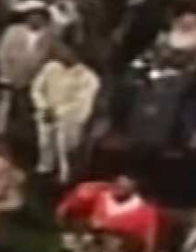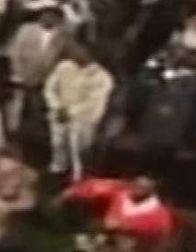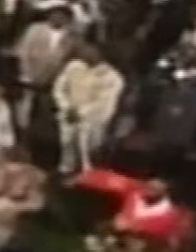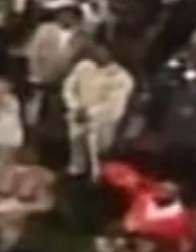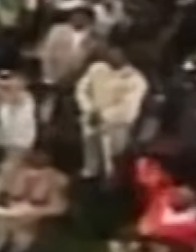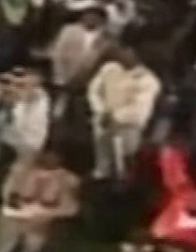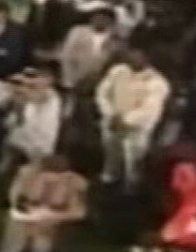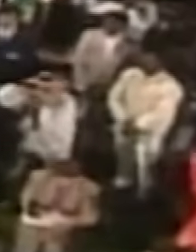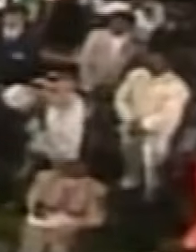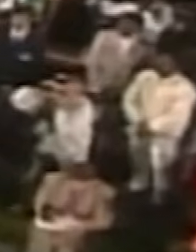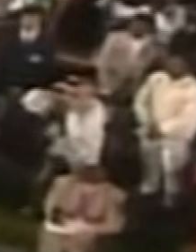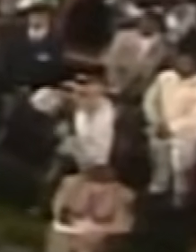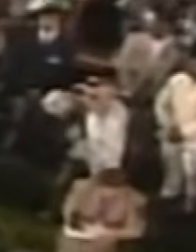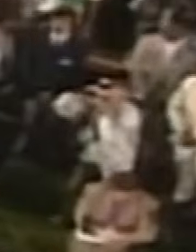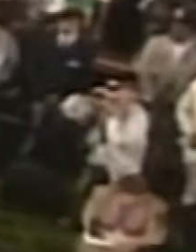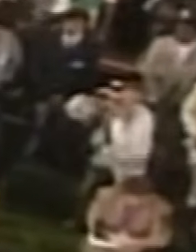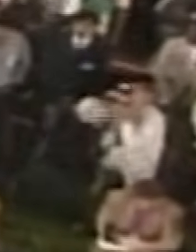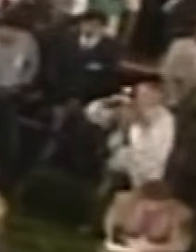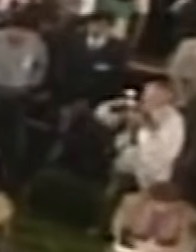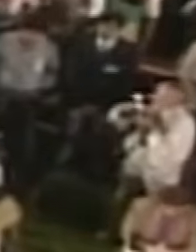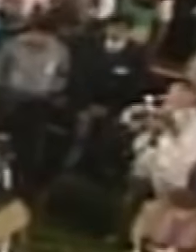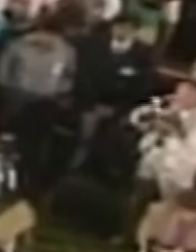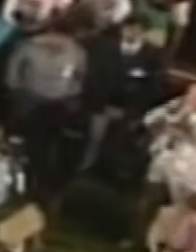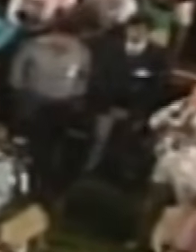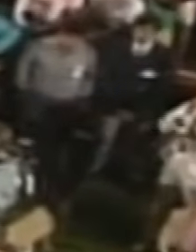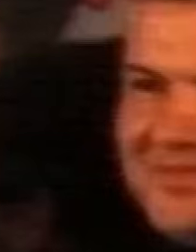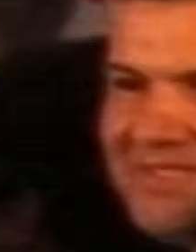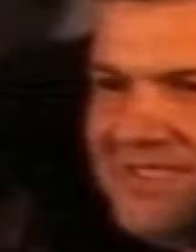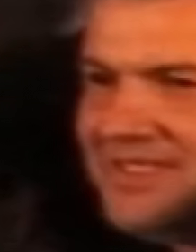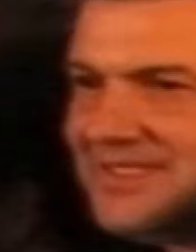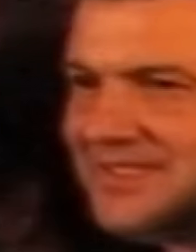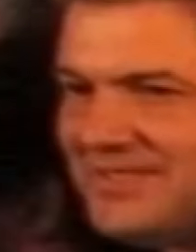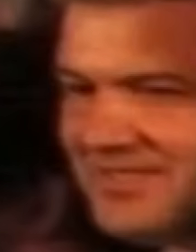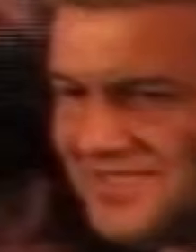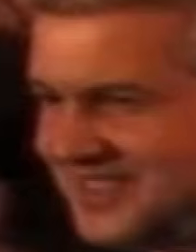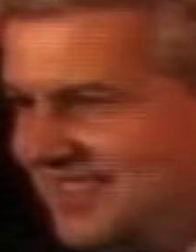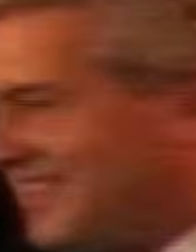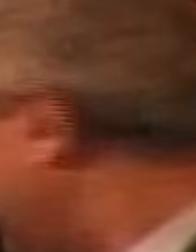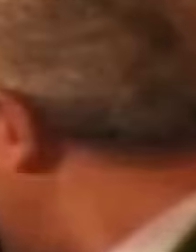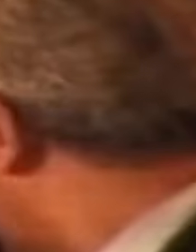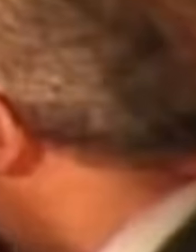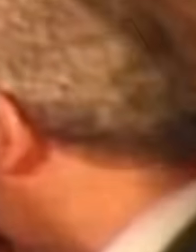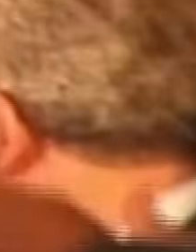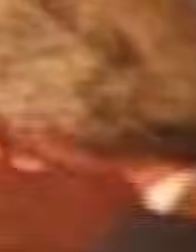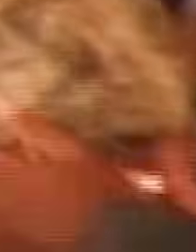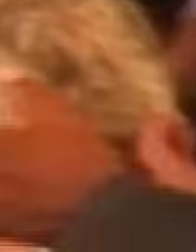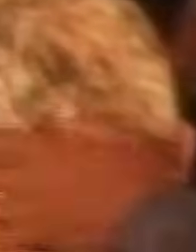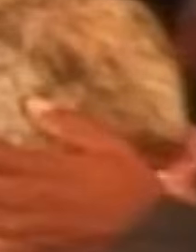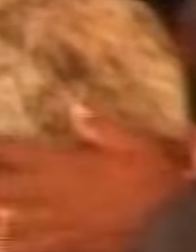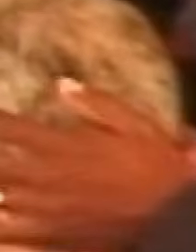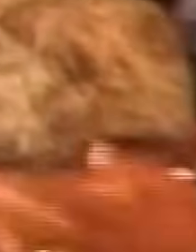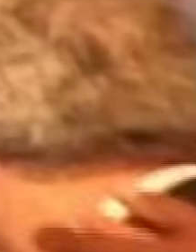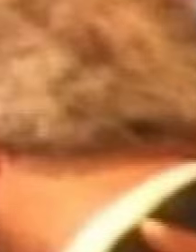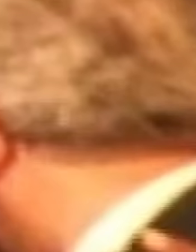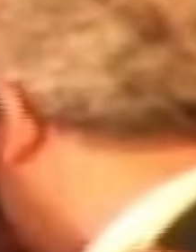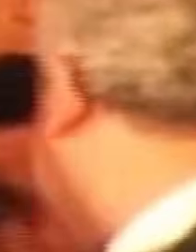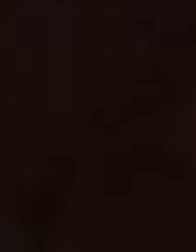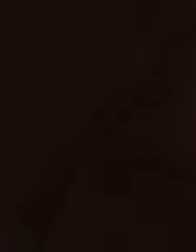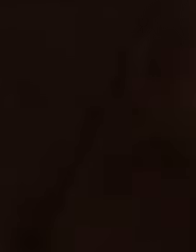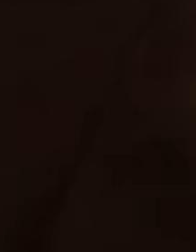would finally come to pass as Nujoma and fellow revolutionaries like Nelson Mandela watched on.